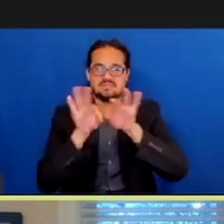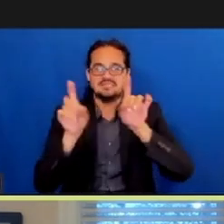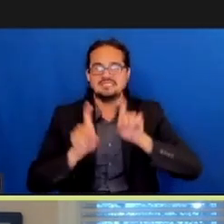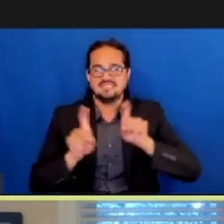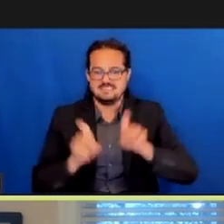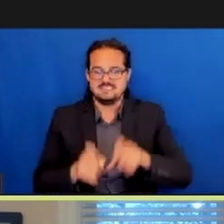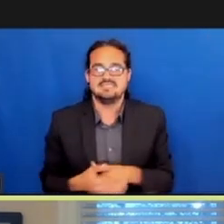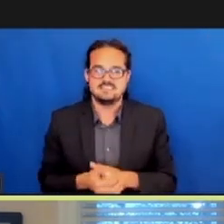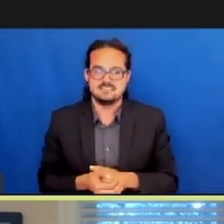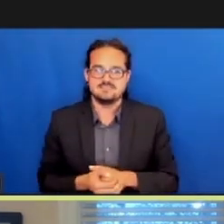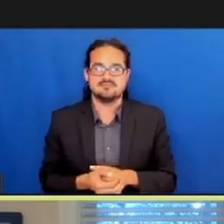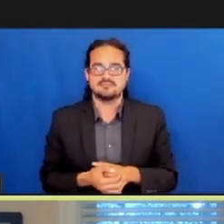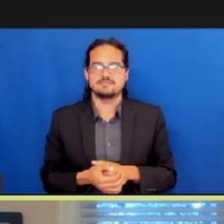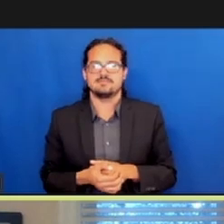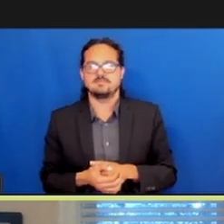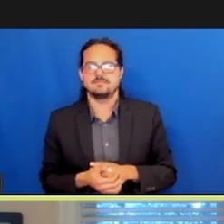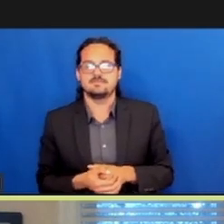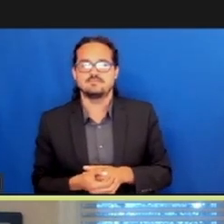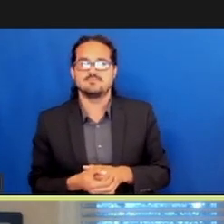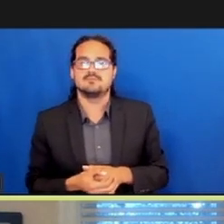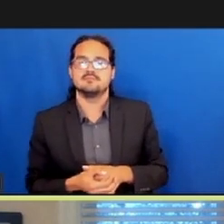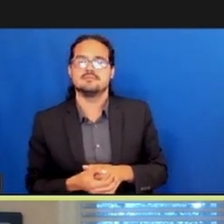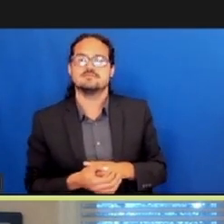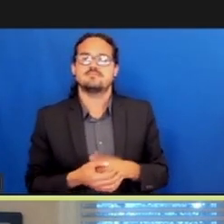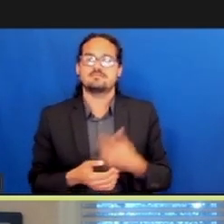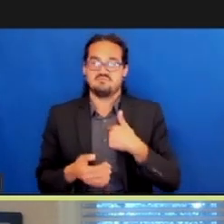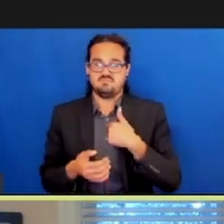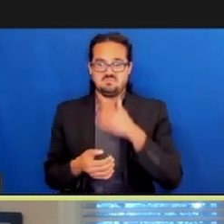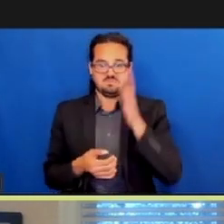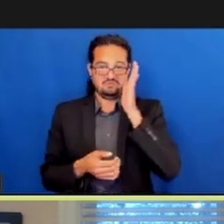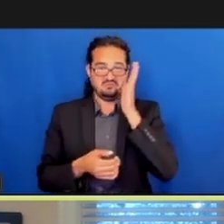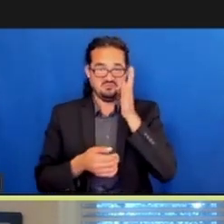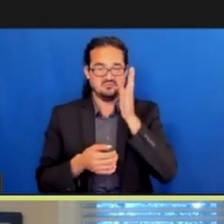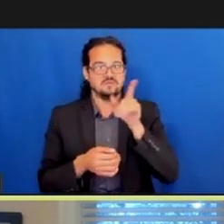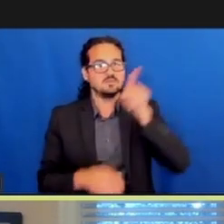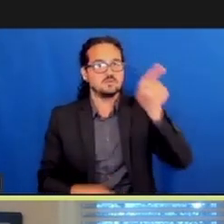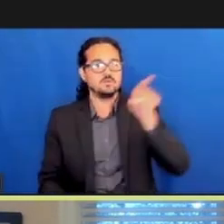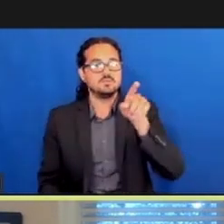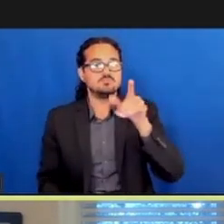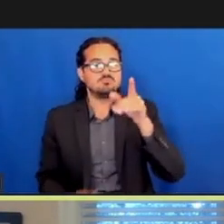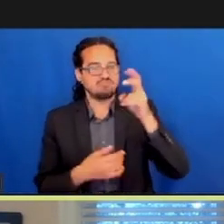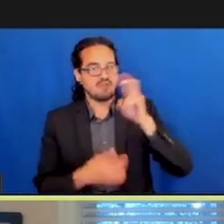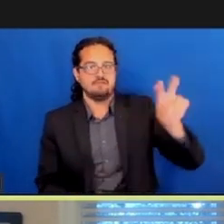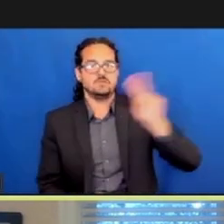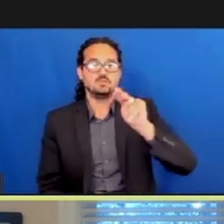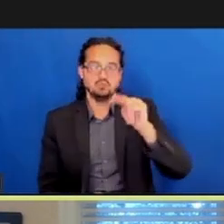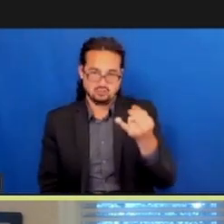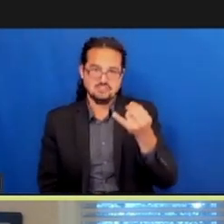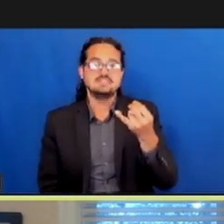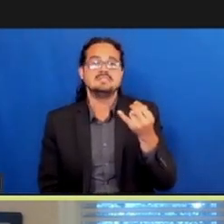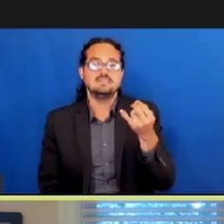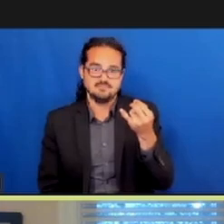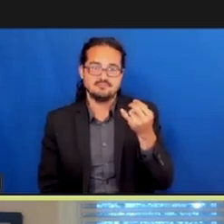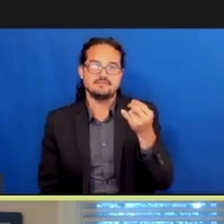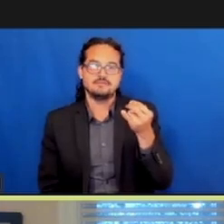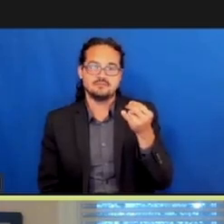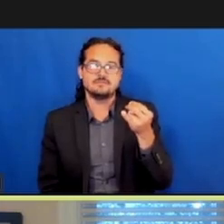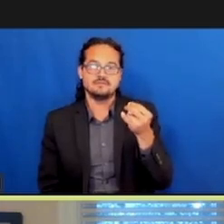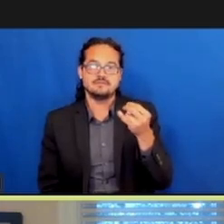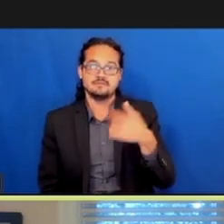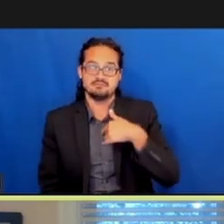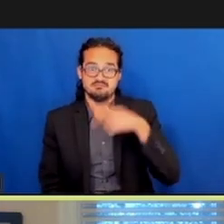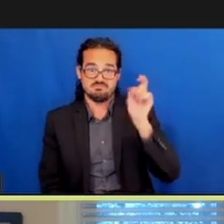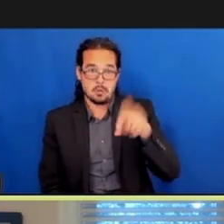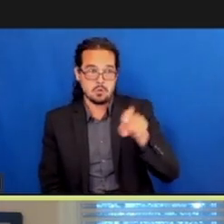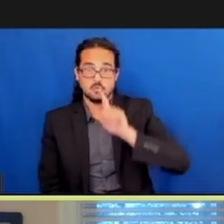was supposed to be Italy, but Jersey instead, and had to plan the return of our end of our travel to coincide to give the time